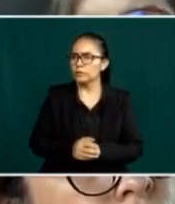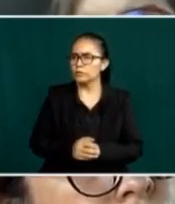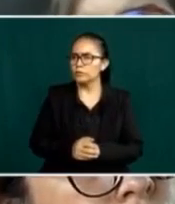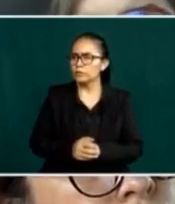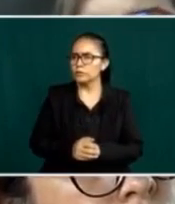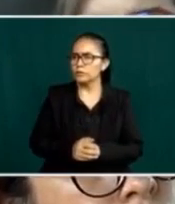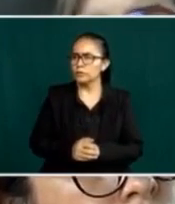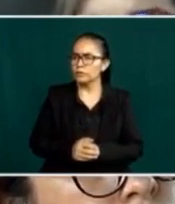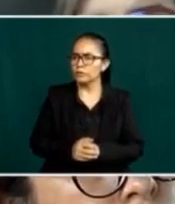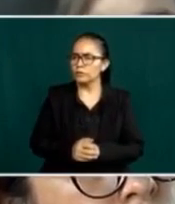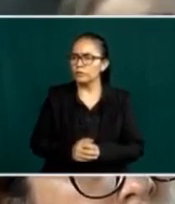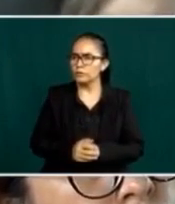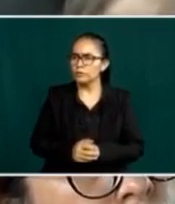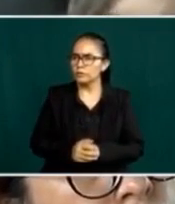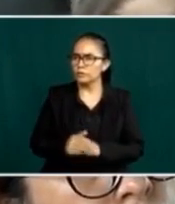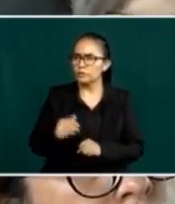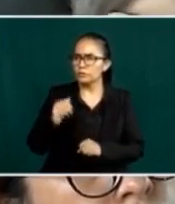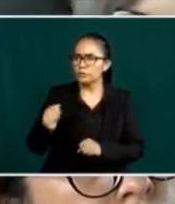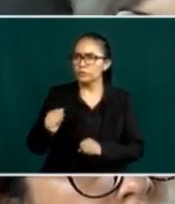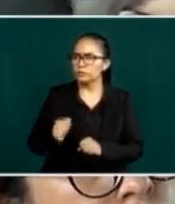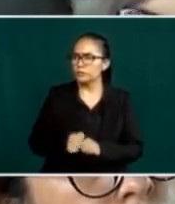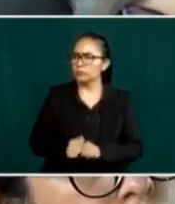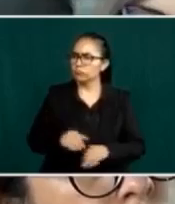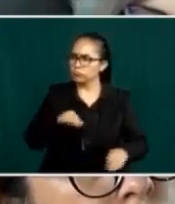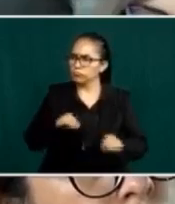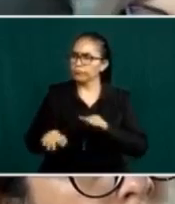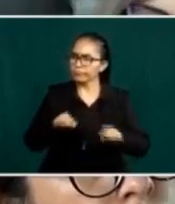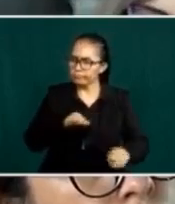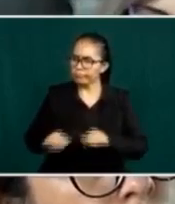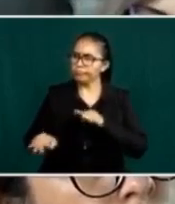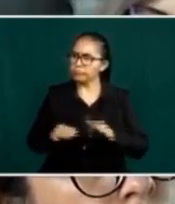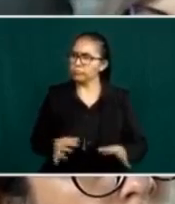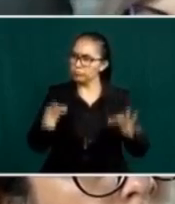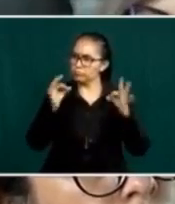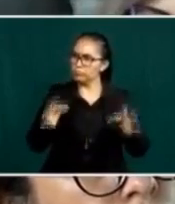There was an attorney, Raul Rosas, that was